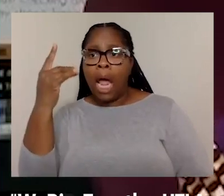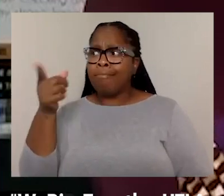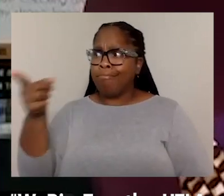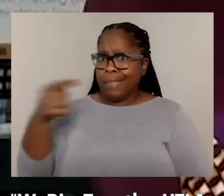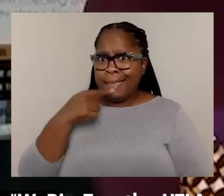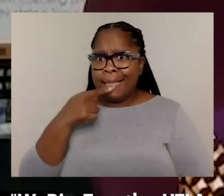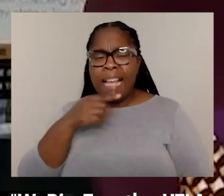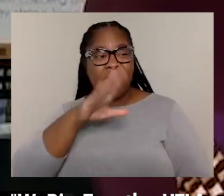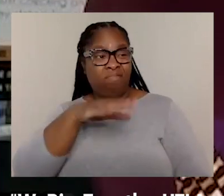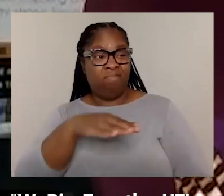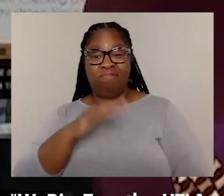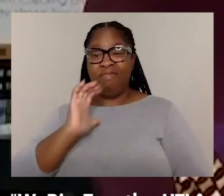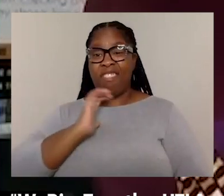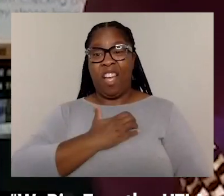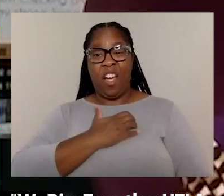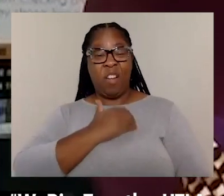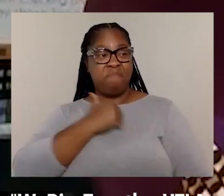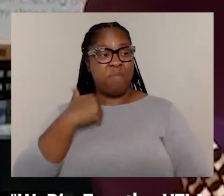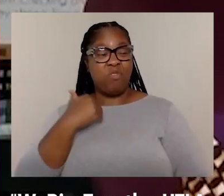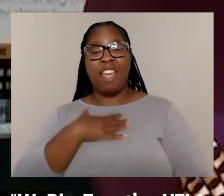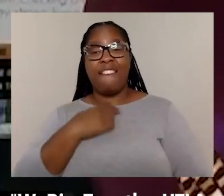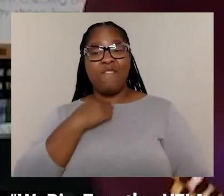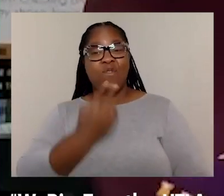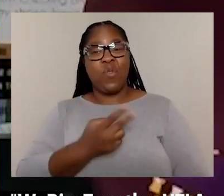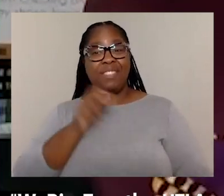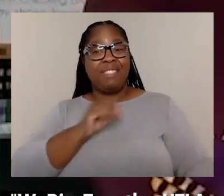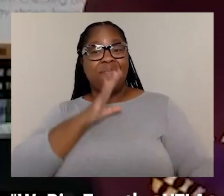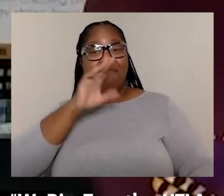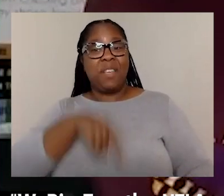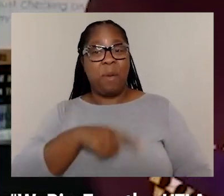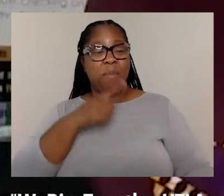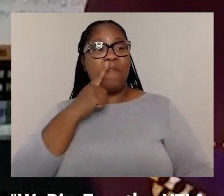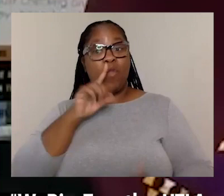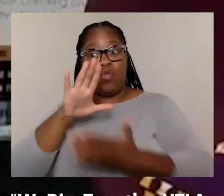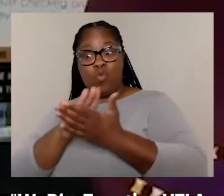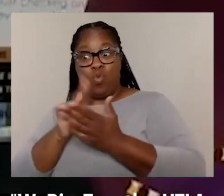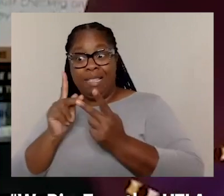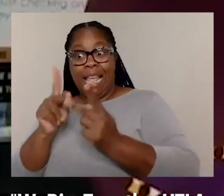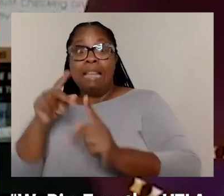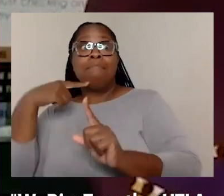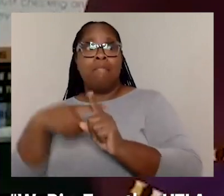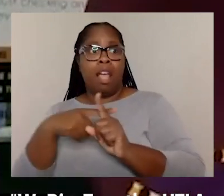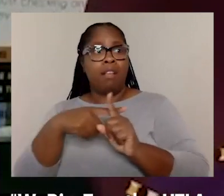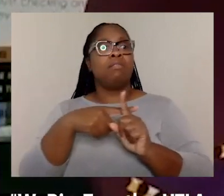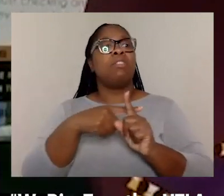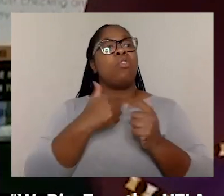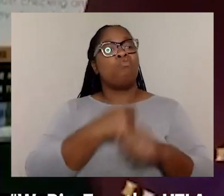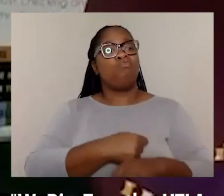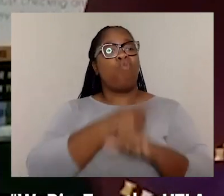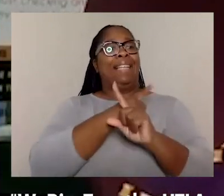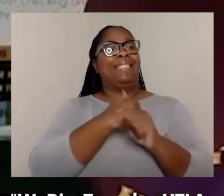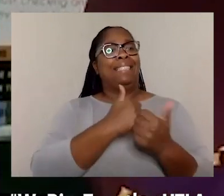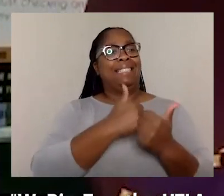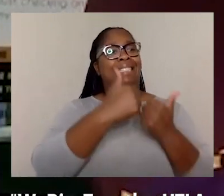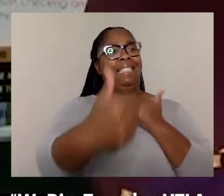school site and crisis distance learning. Let's use these ideas and more